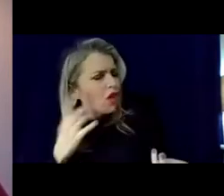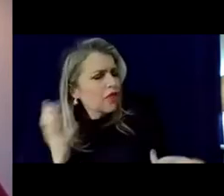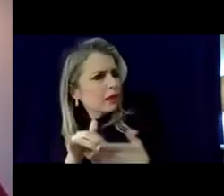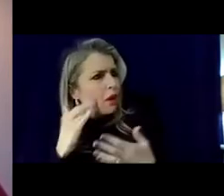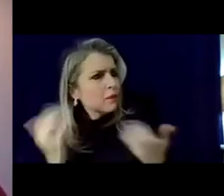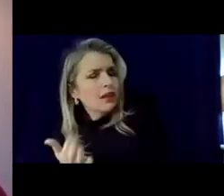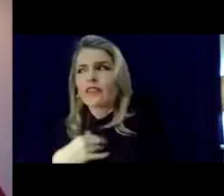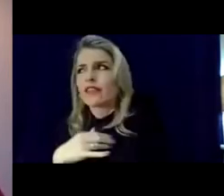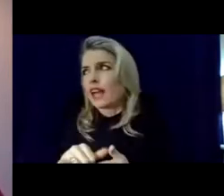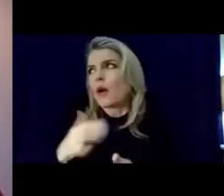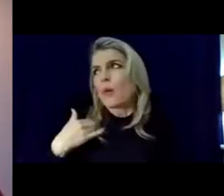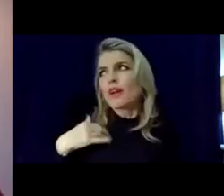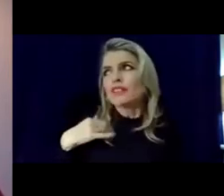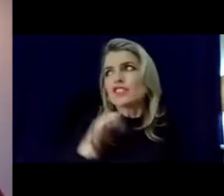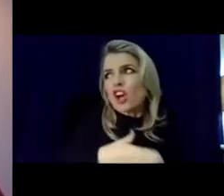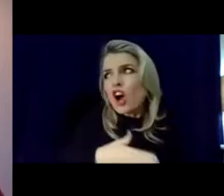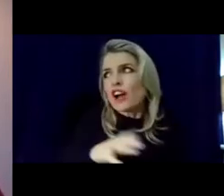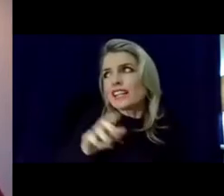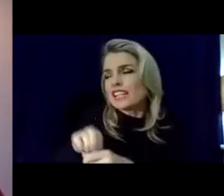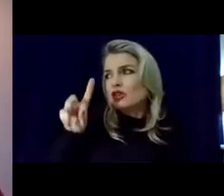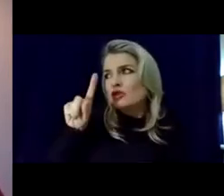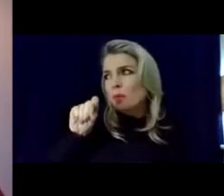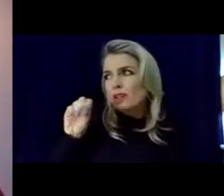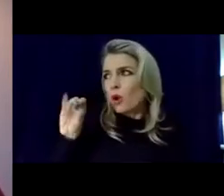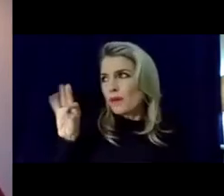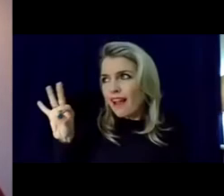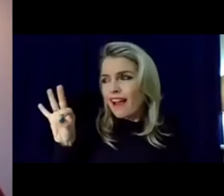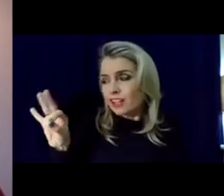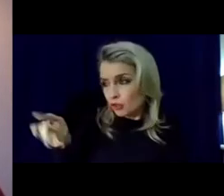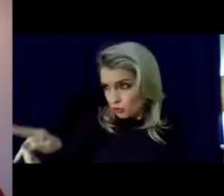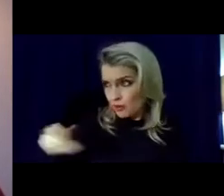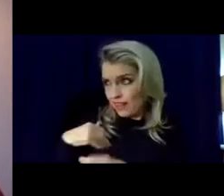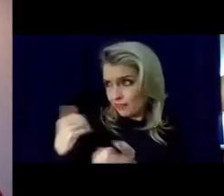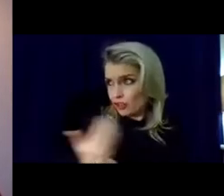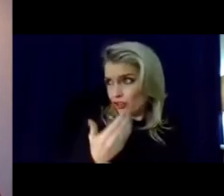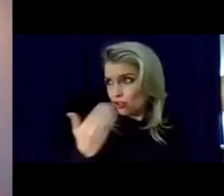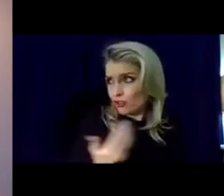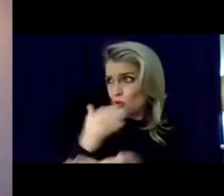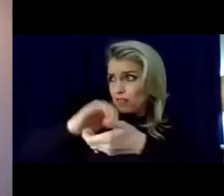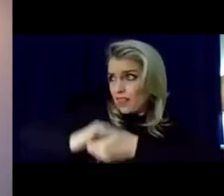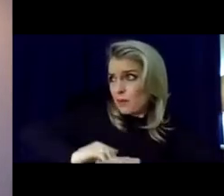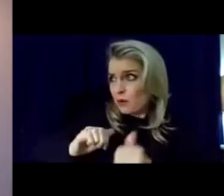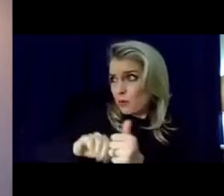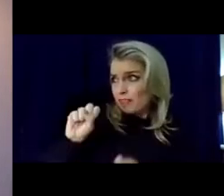last song was in 2009. What award they giving you? You got a new collab with Susan Boyle?